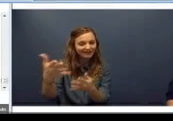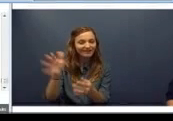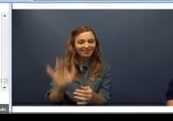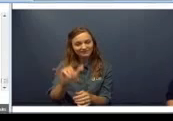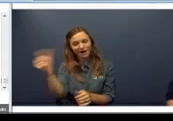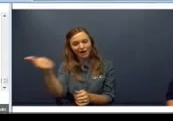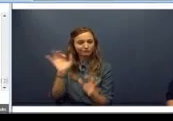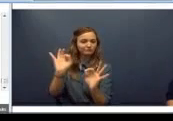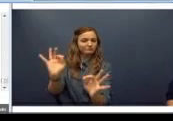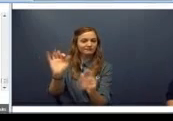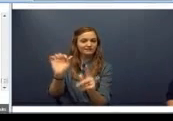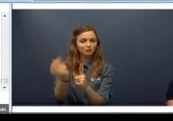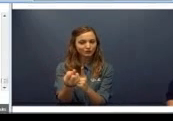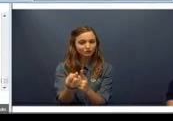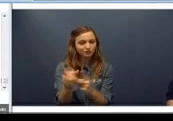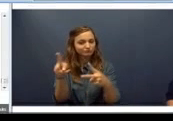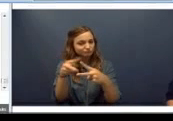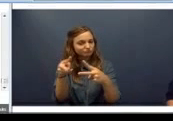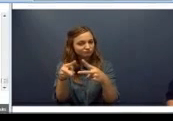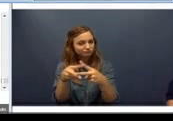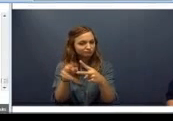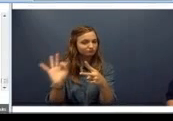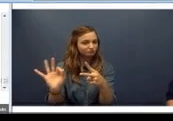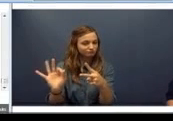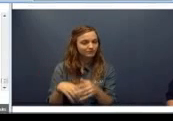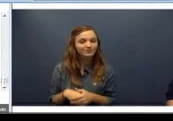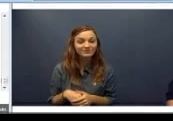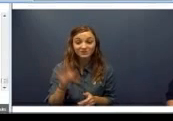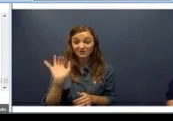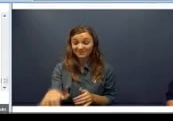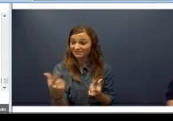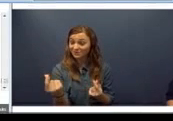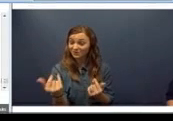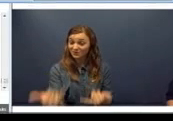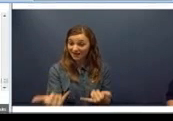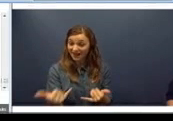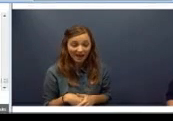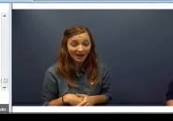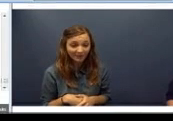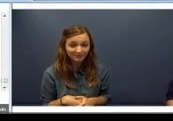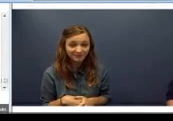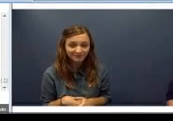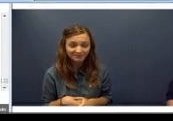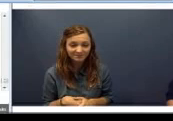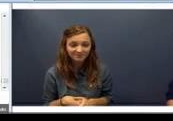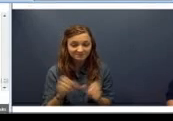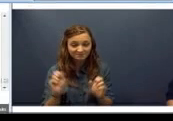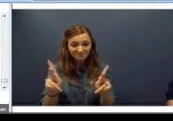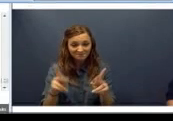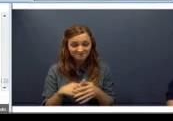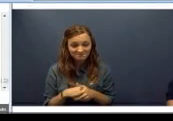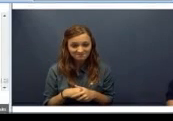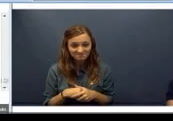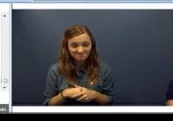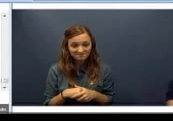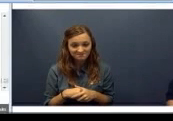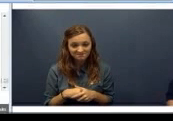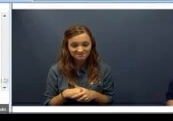access provided that way. That's the ideal situation. So that's where we're at.